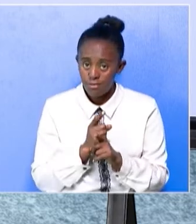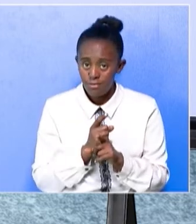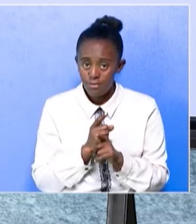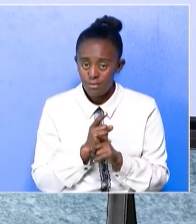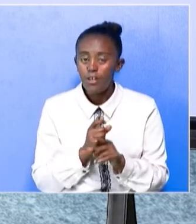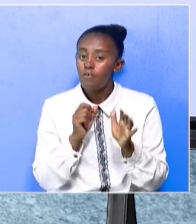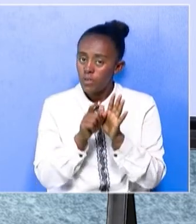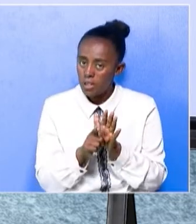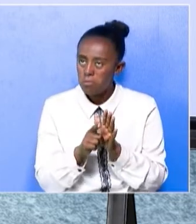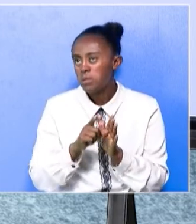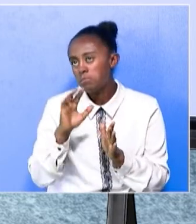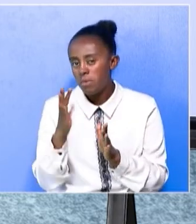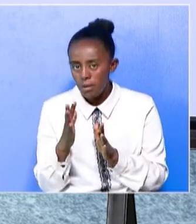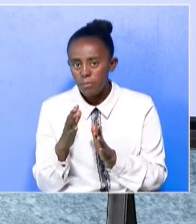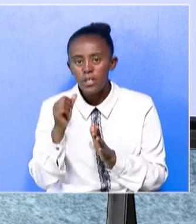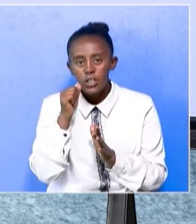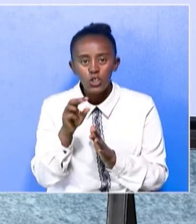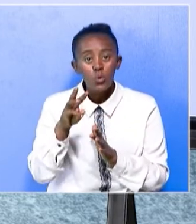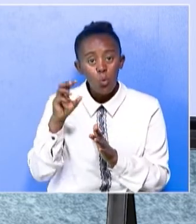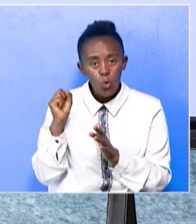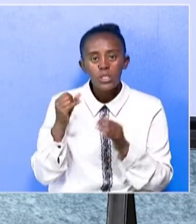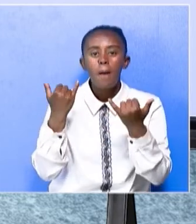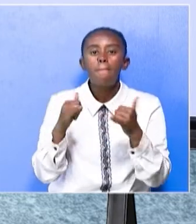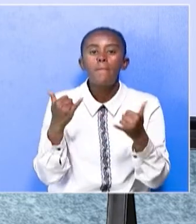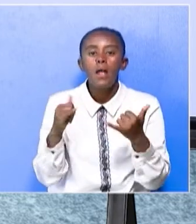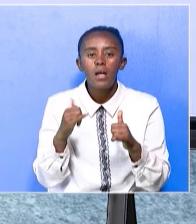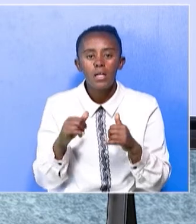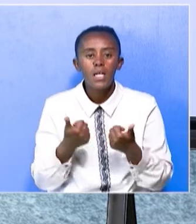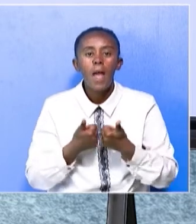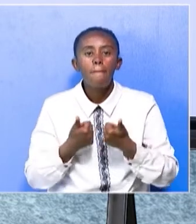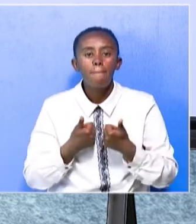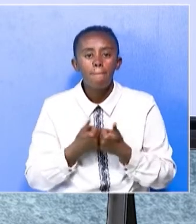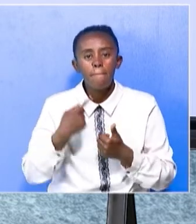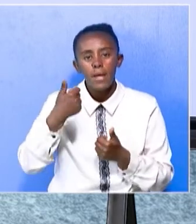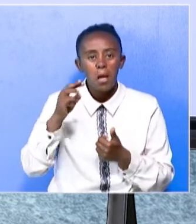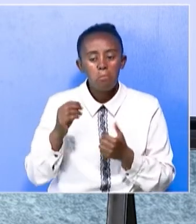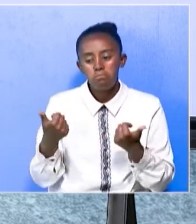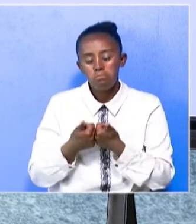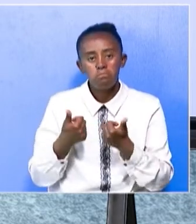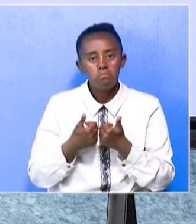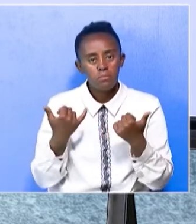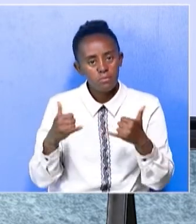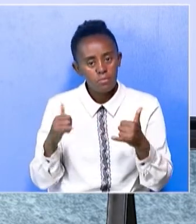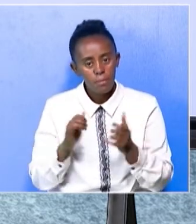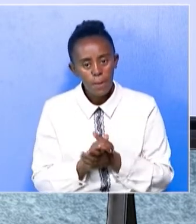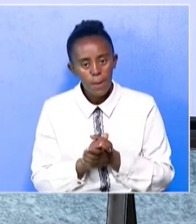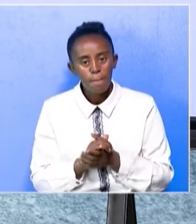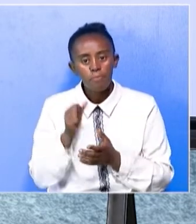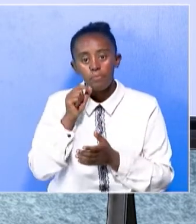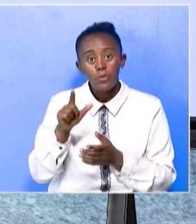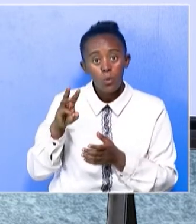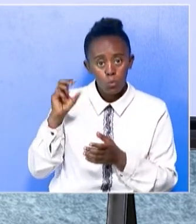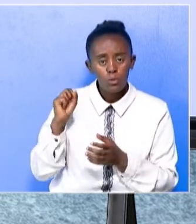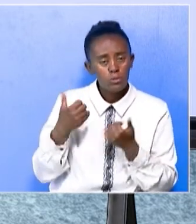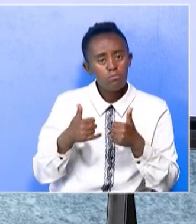For instance, it's maybe she was playing what? A game, a kind of game that she's playing. She was playing a game. It's